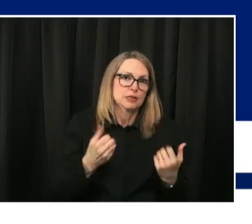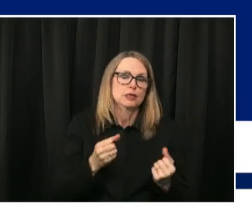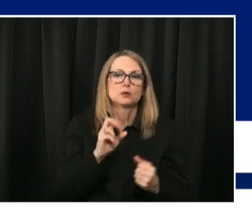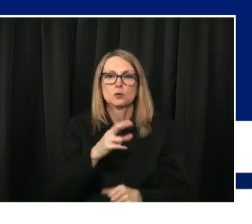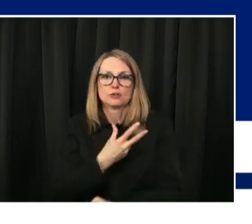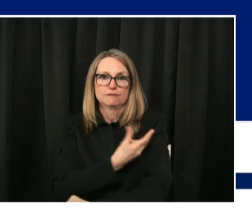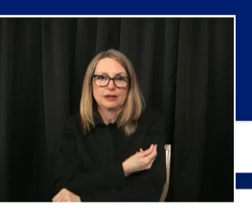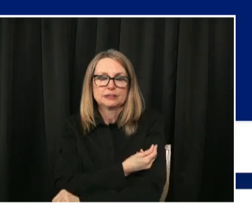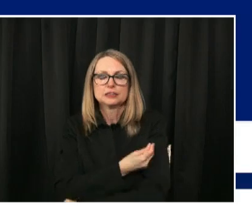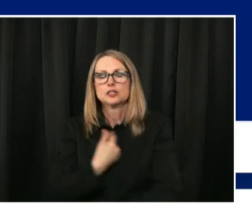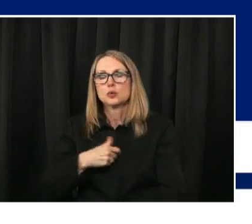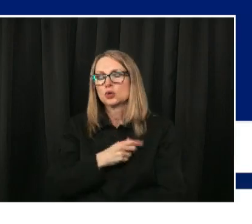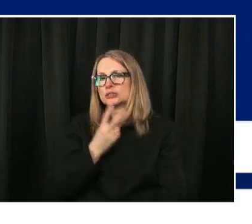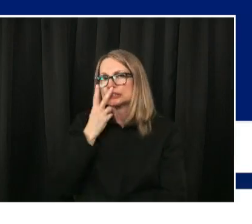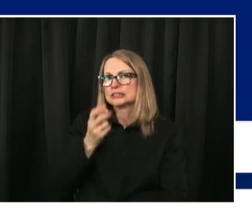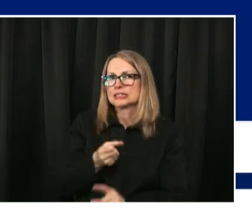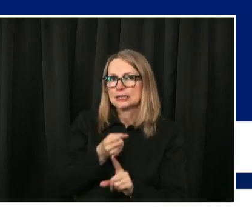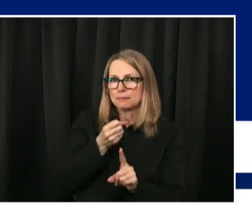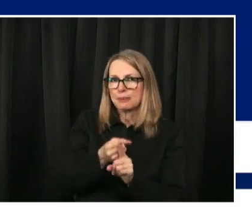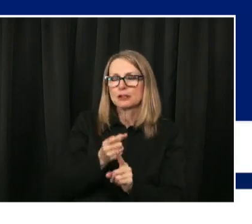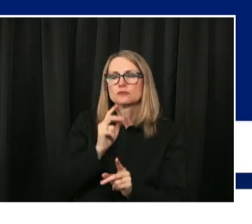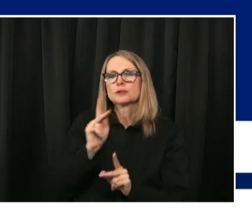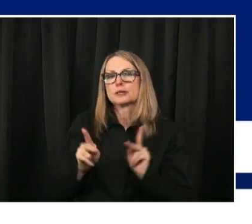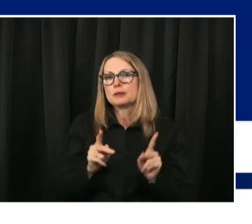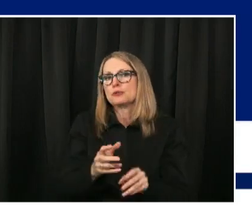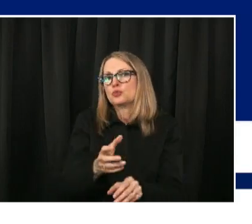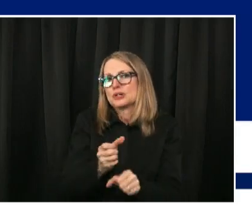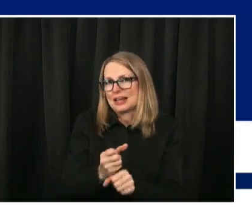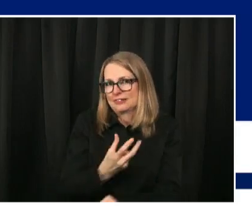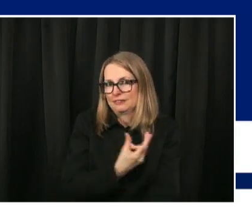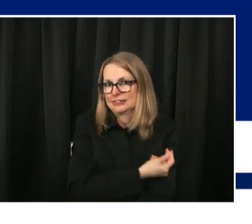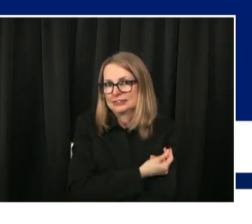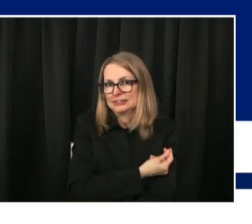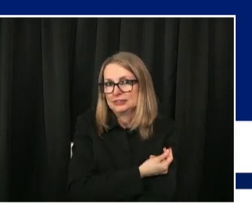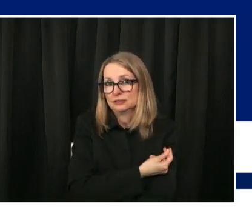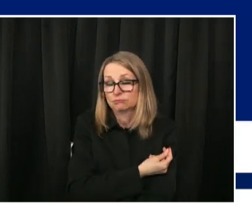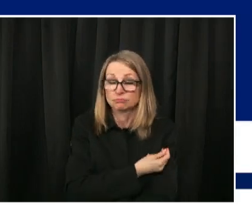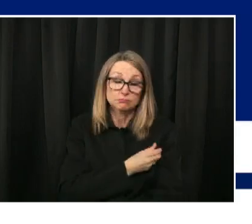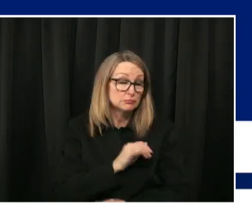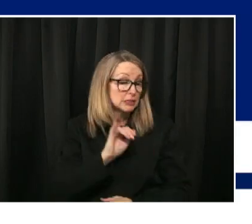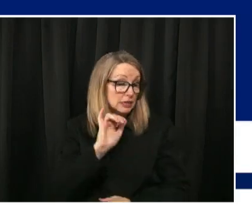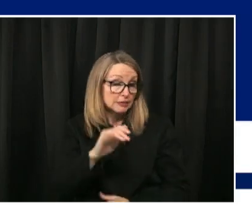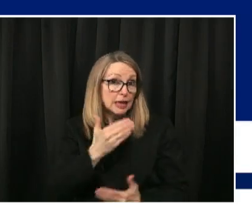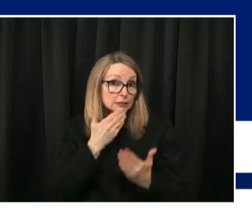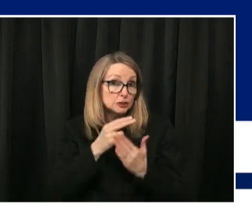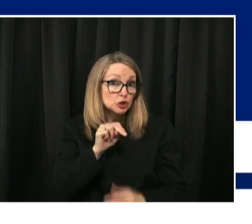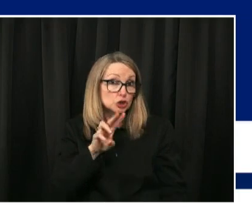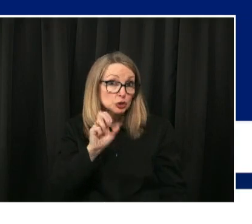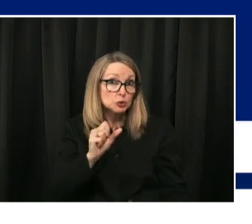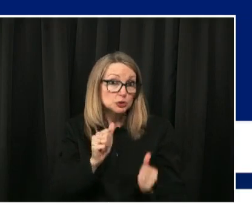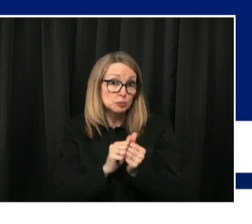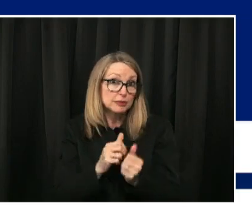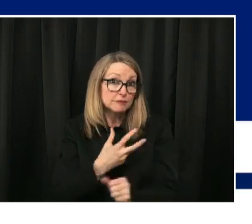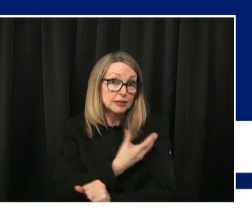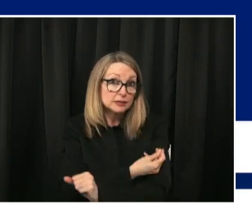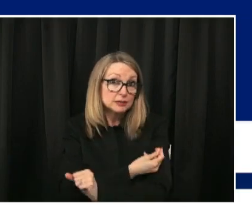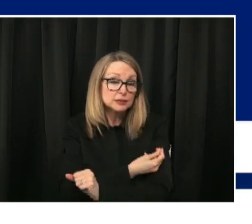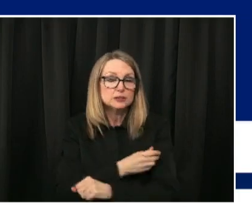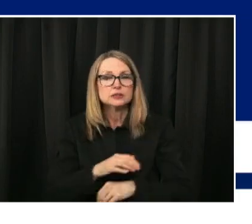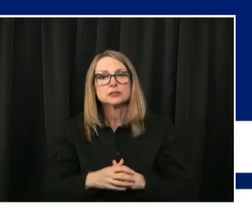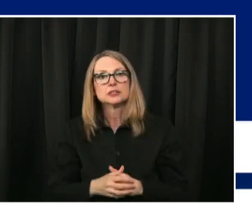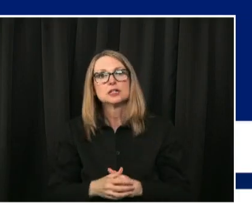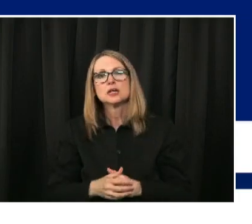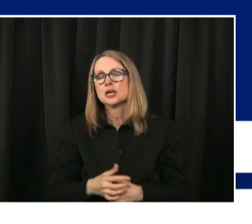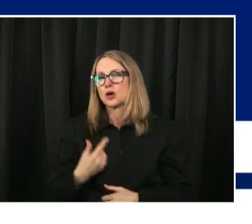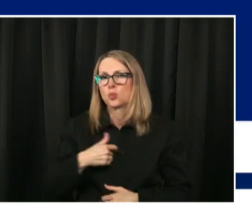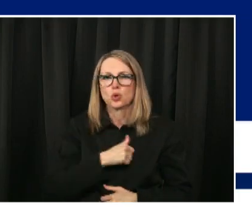on disease rates in individuals that are being vaccinated. So this is certainly the good news behind vaccination right now. So not yet at a place where we're